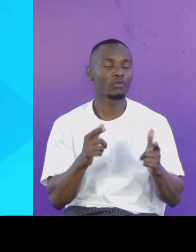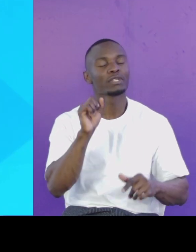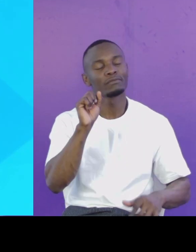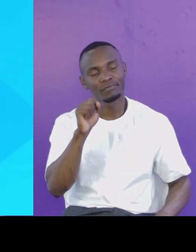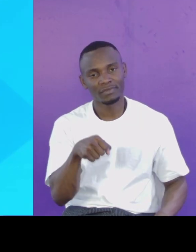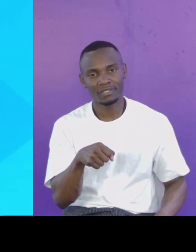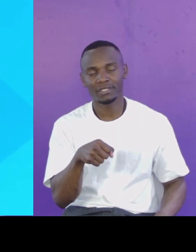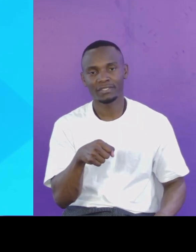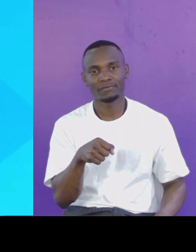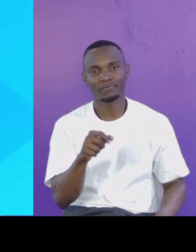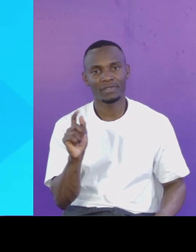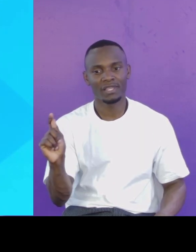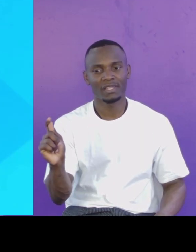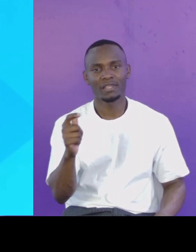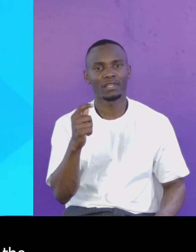Kenya has